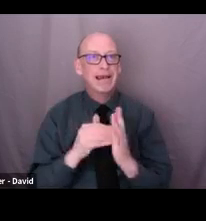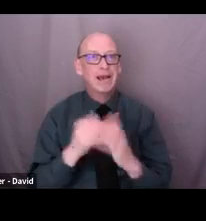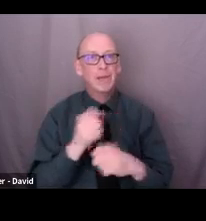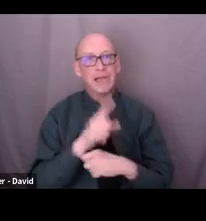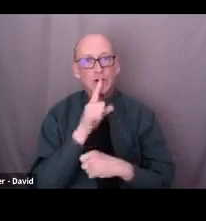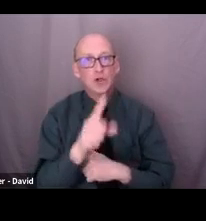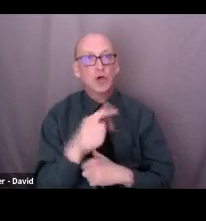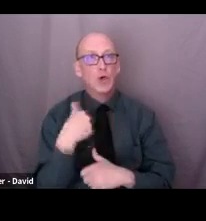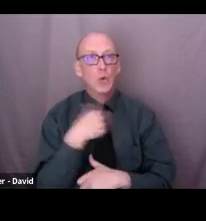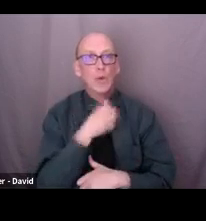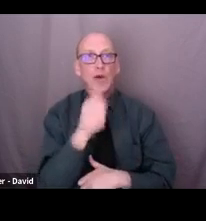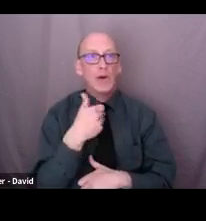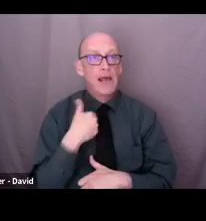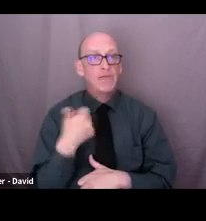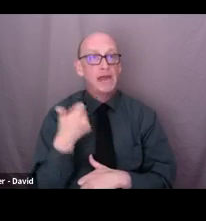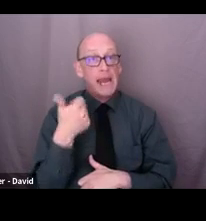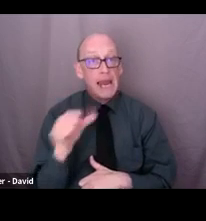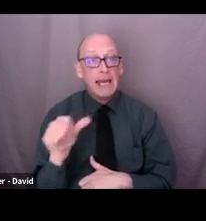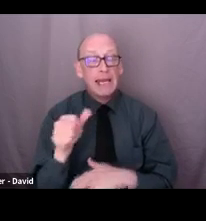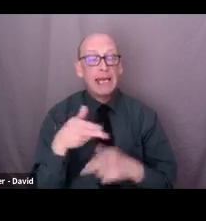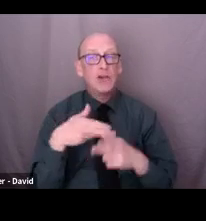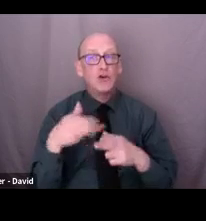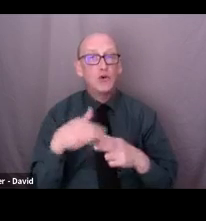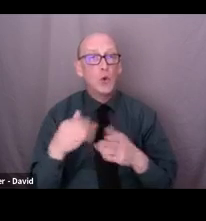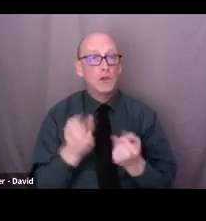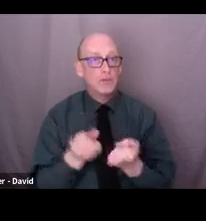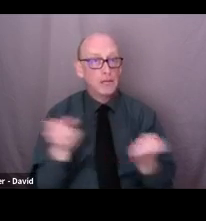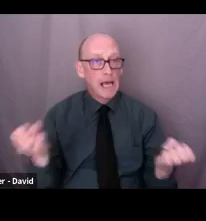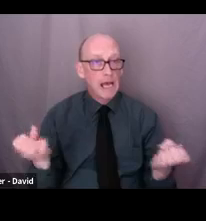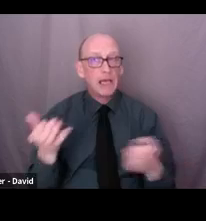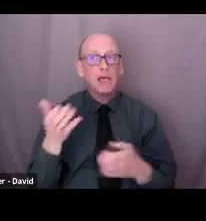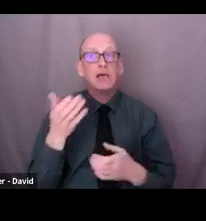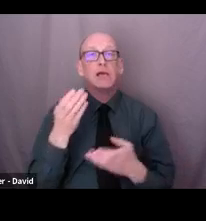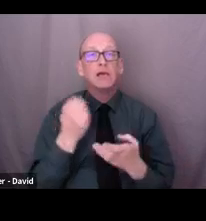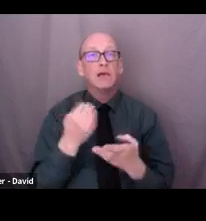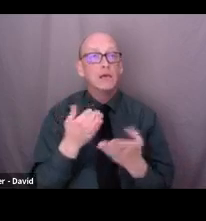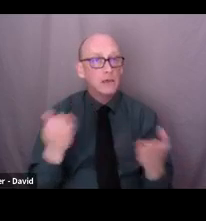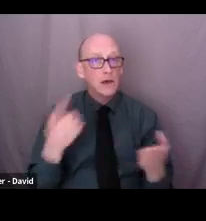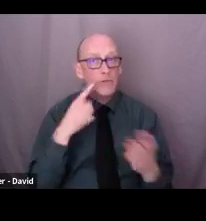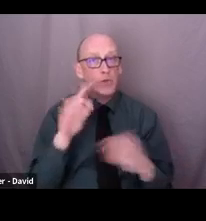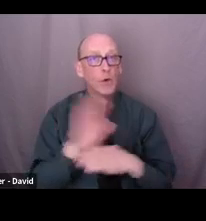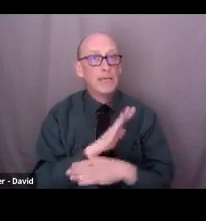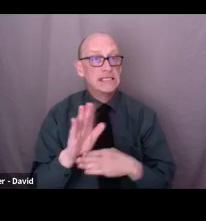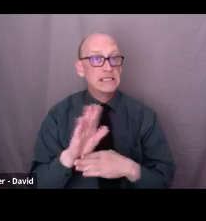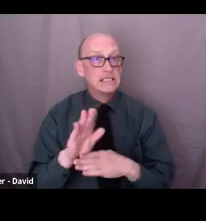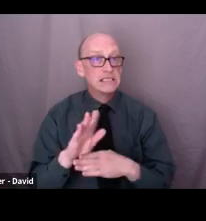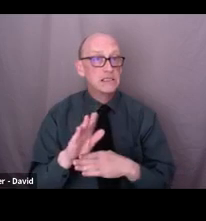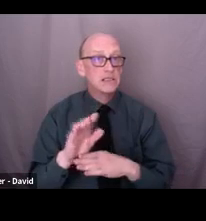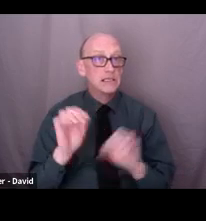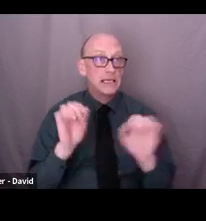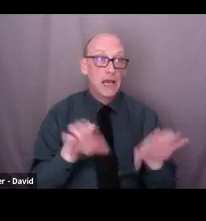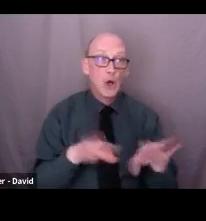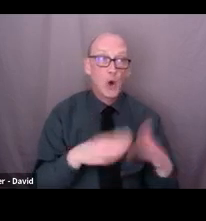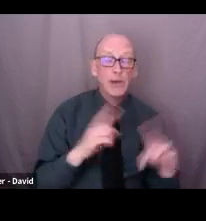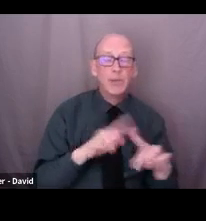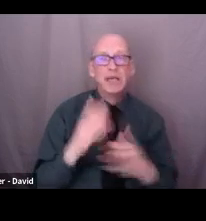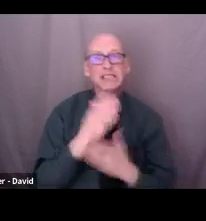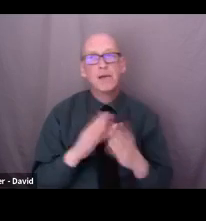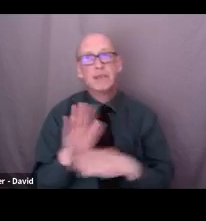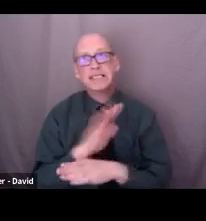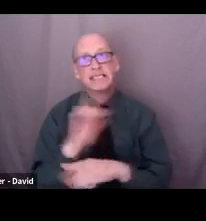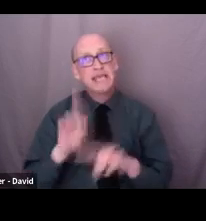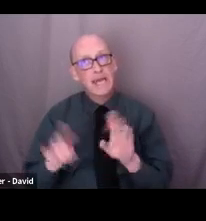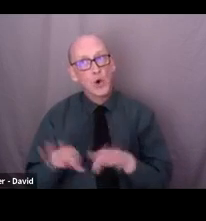that we don't have such a shortage there that the businesses that are allowed to open can't anyway. And I do think